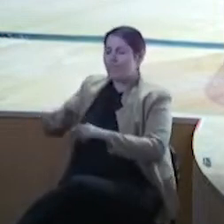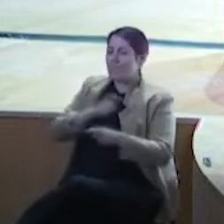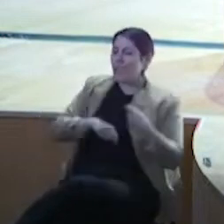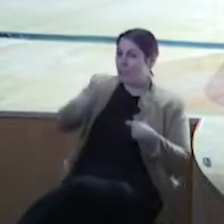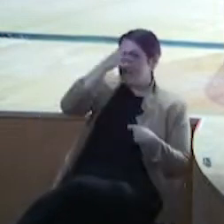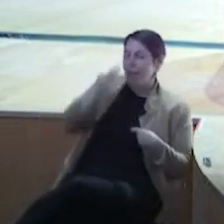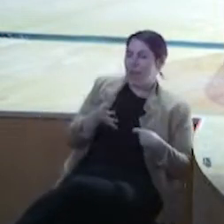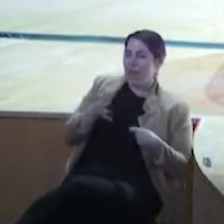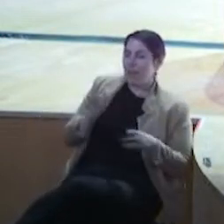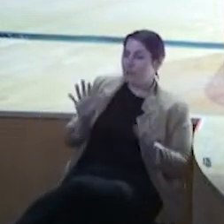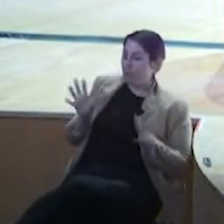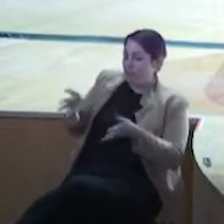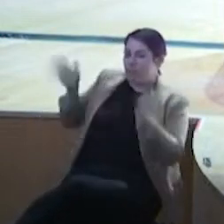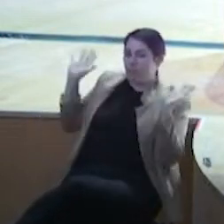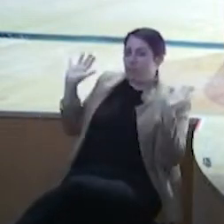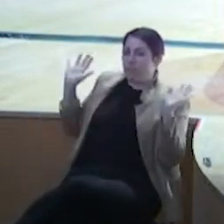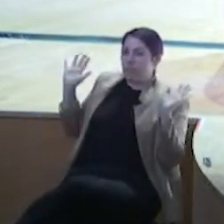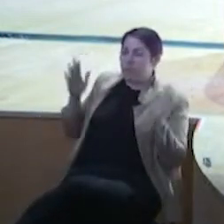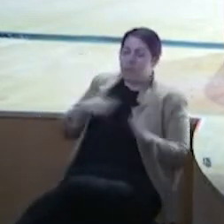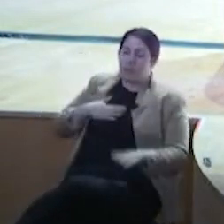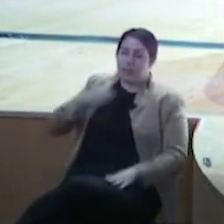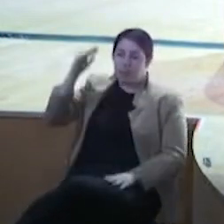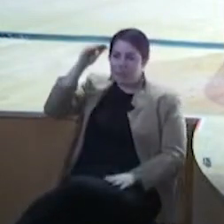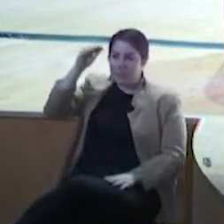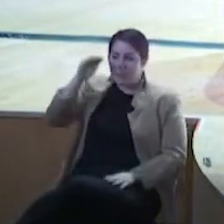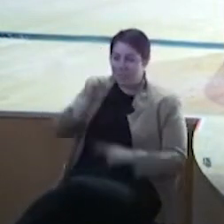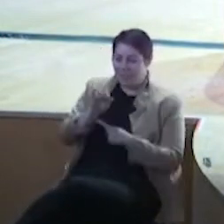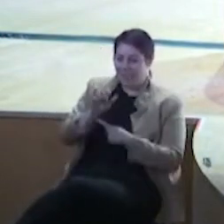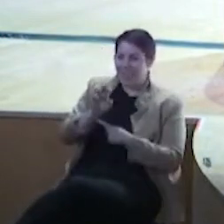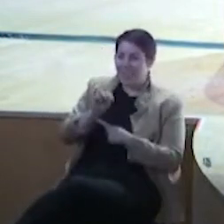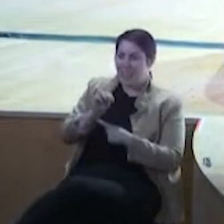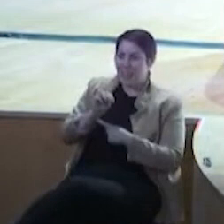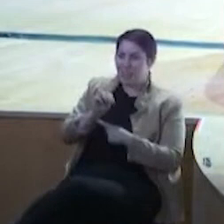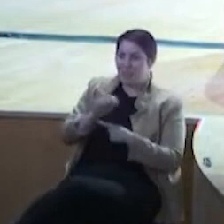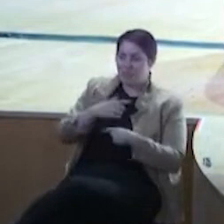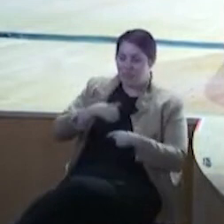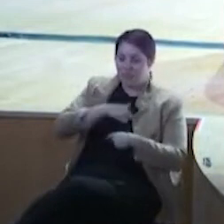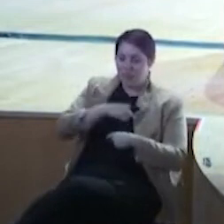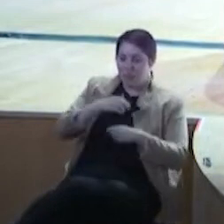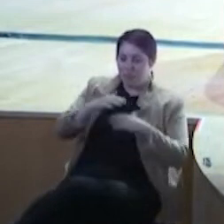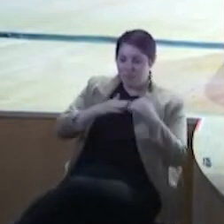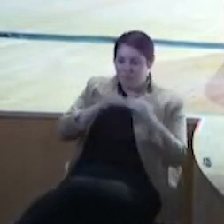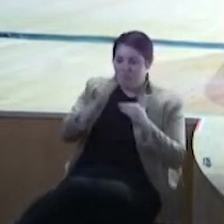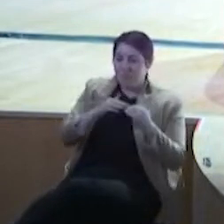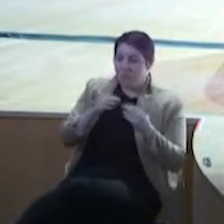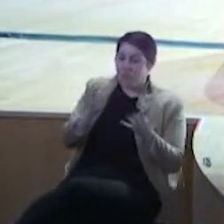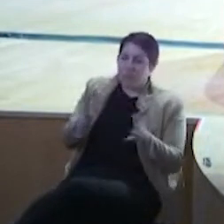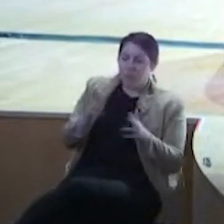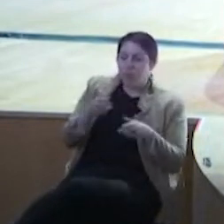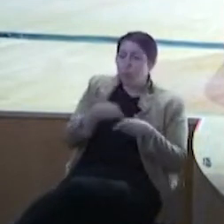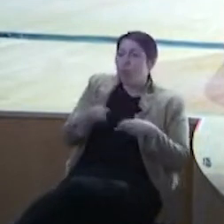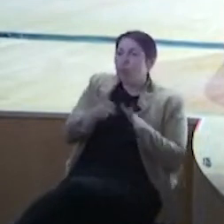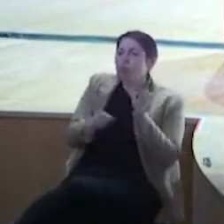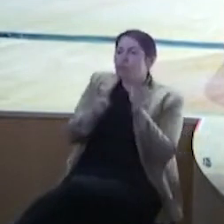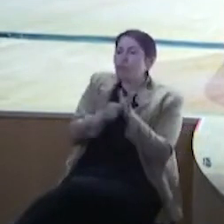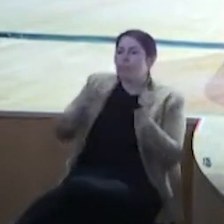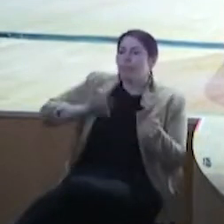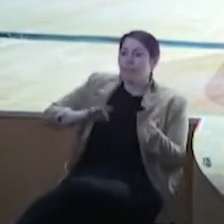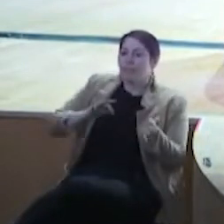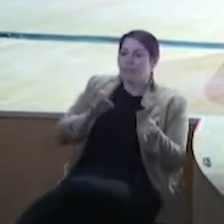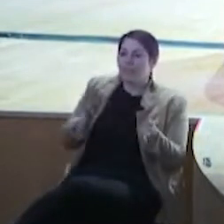So in my opinion, the dams, while they have served a short-term